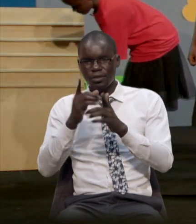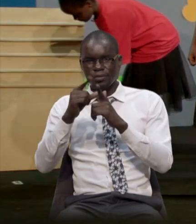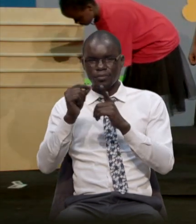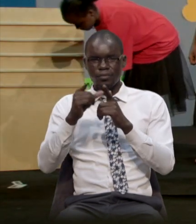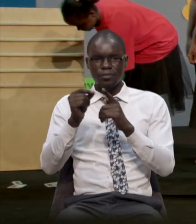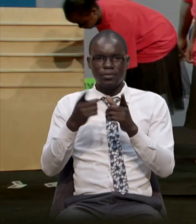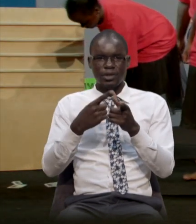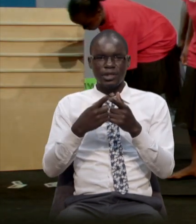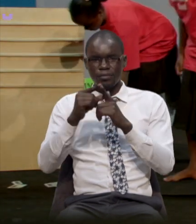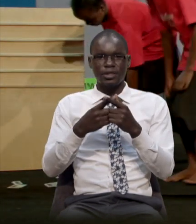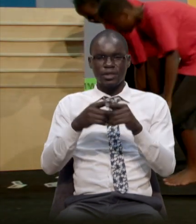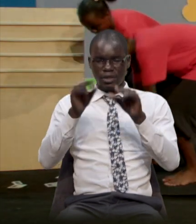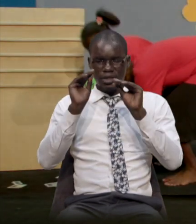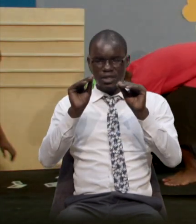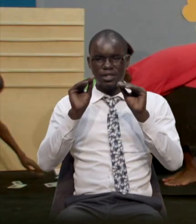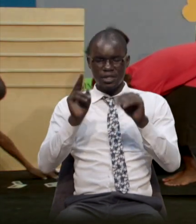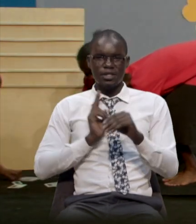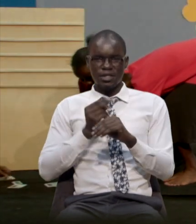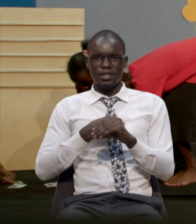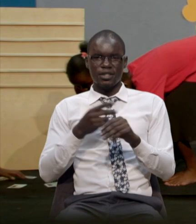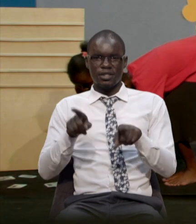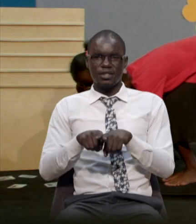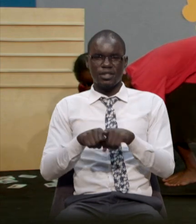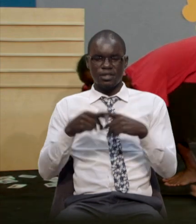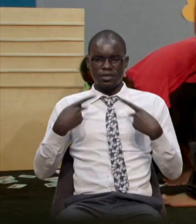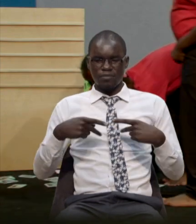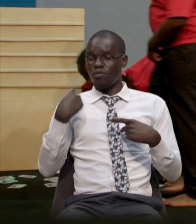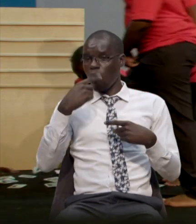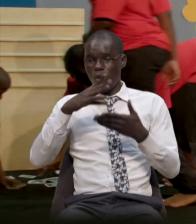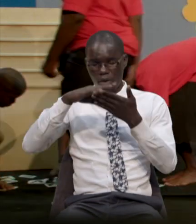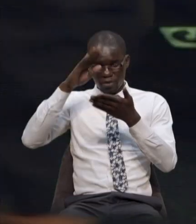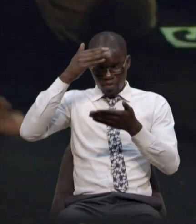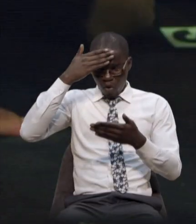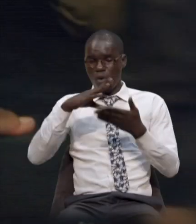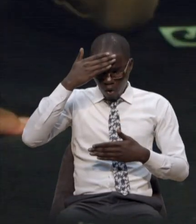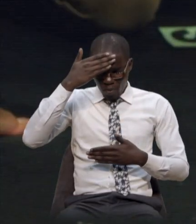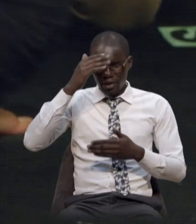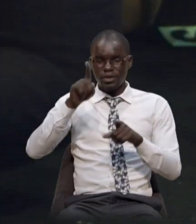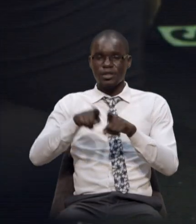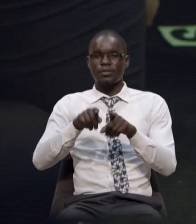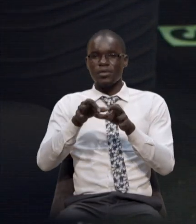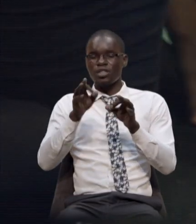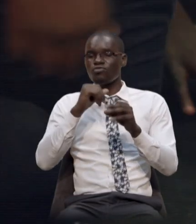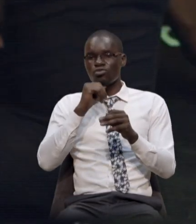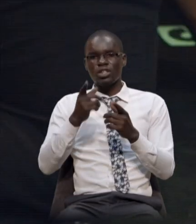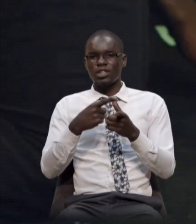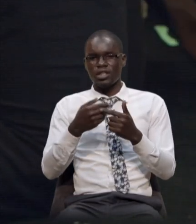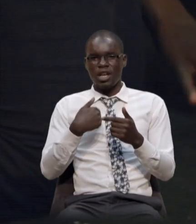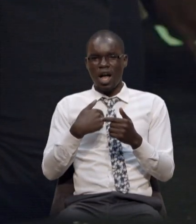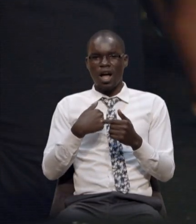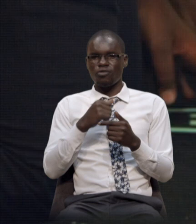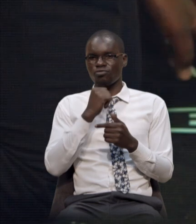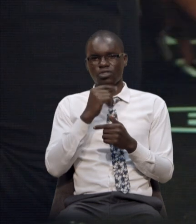to teach us people who obeyed. And remember, if you don't obey, it means you have disobeyed. It means that you have